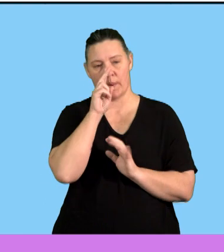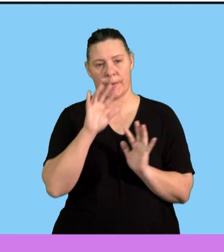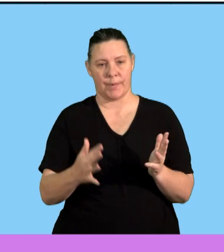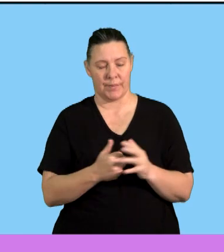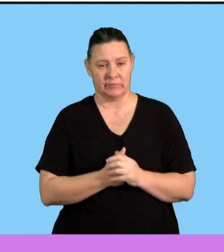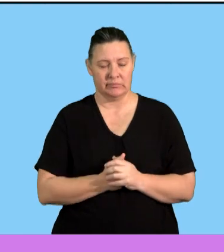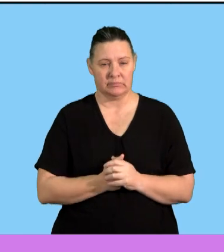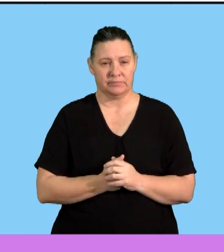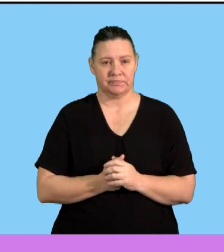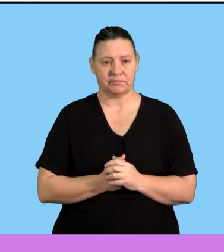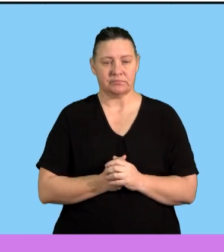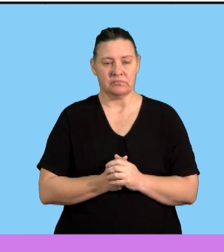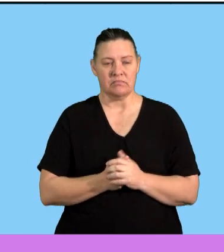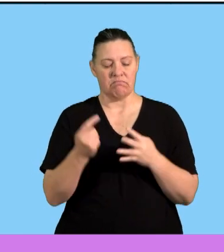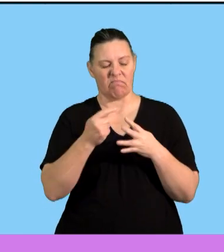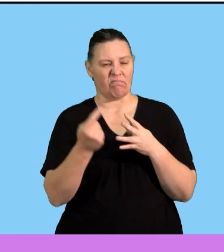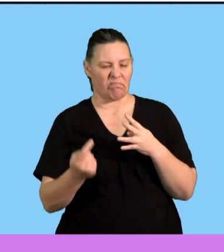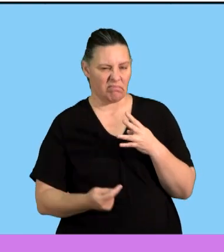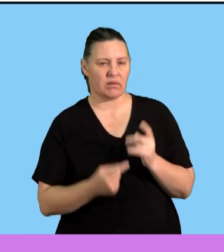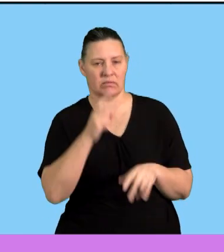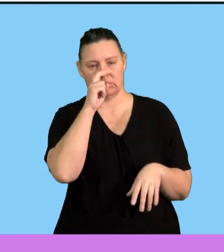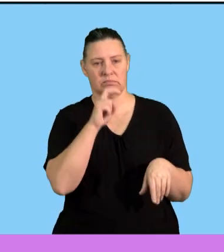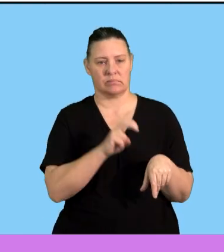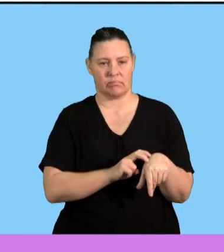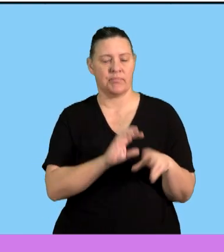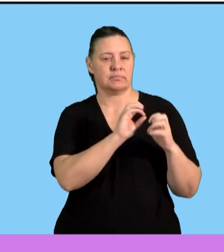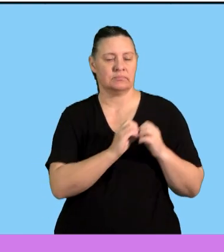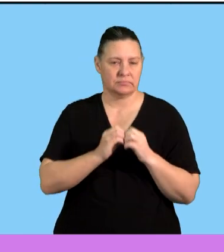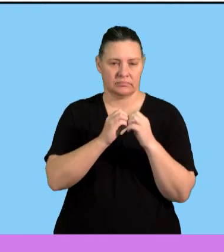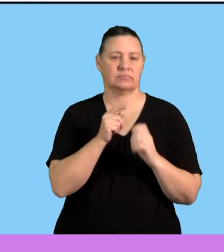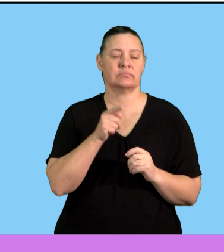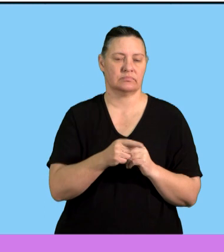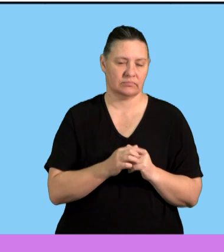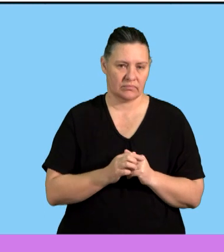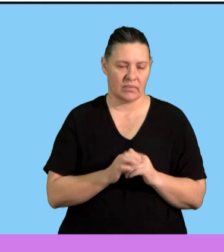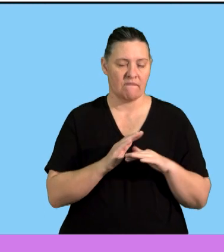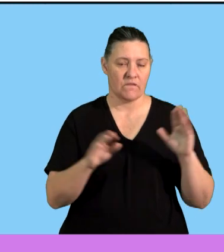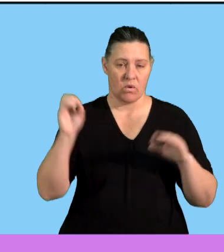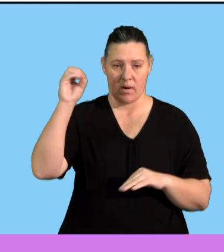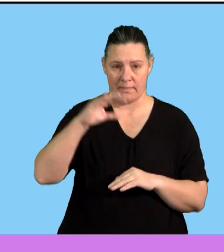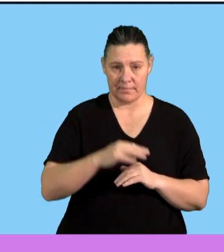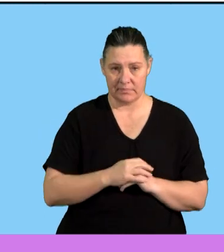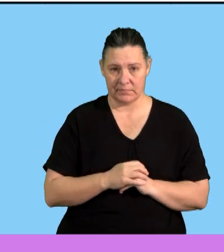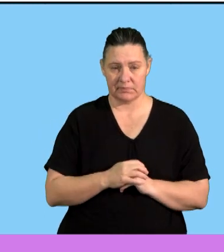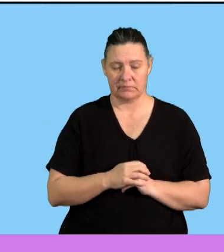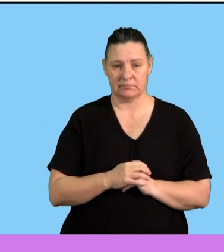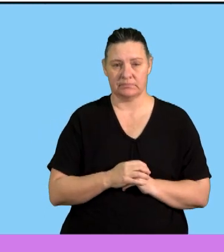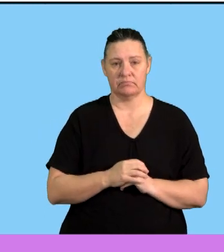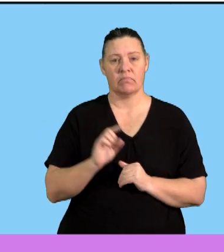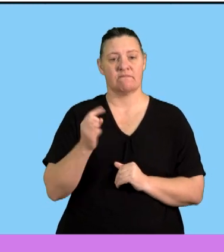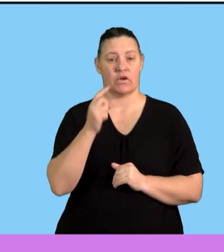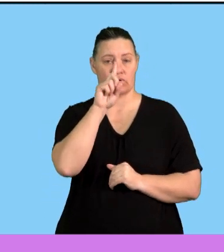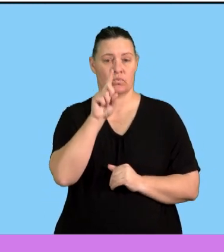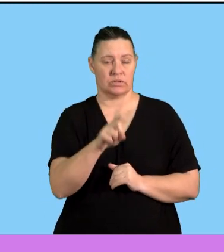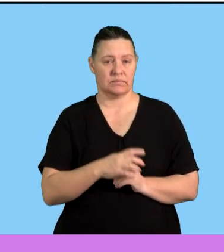like. So those are all the items, right, that we will need to assemble this floor lamp. Now let's look at our